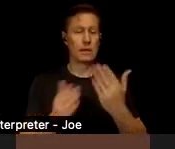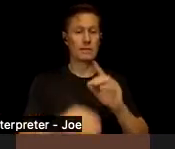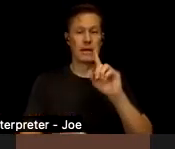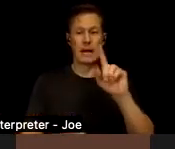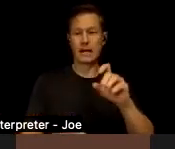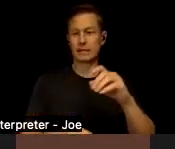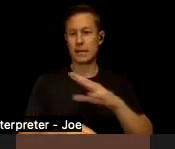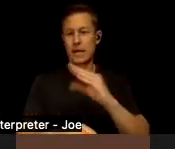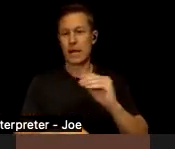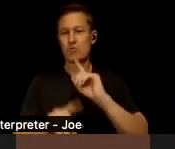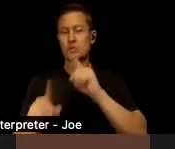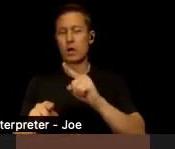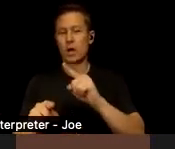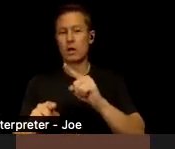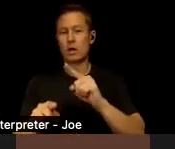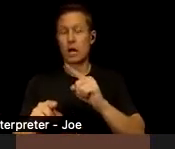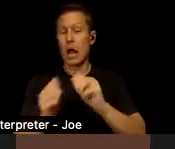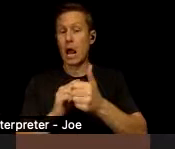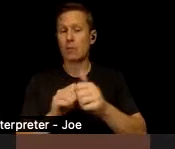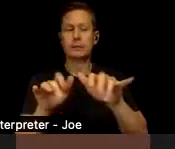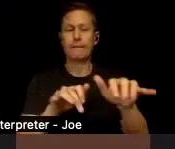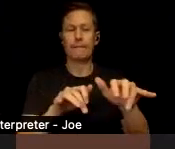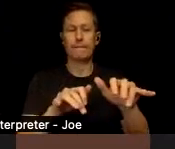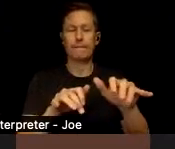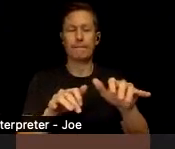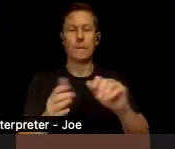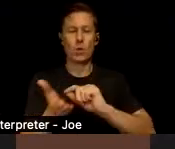by type, in written answers.